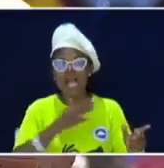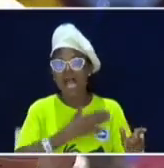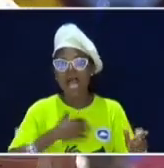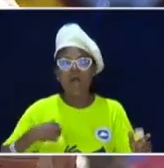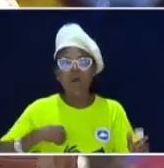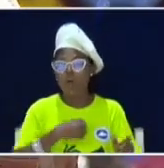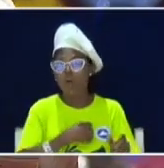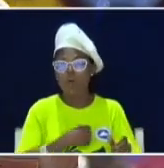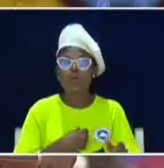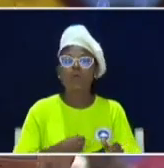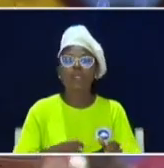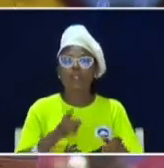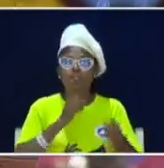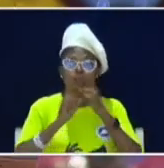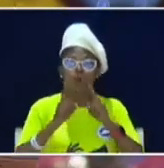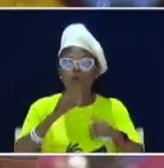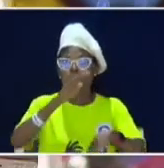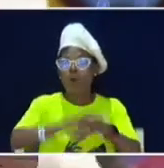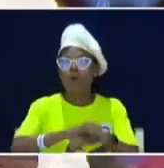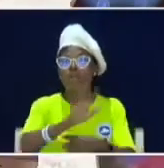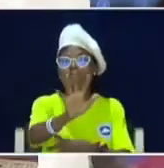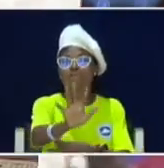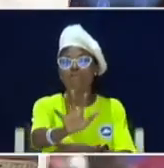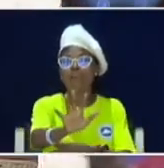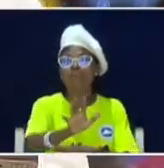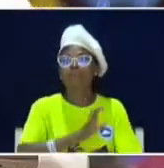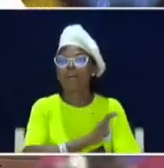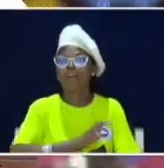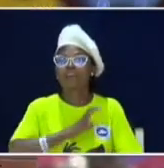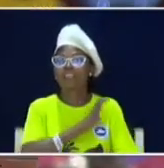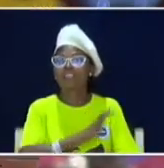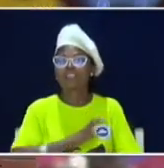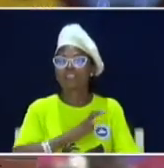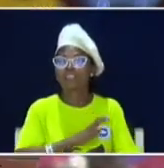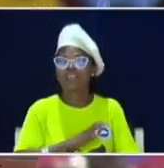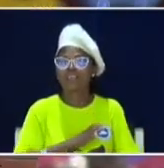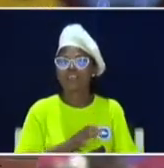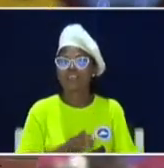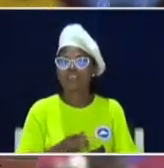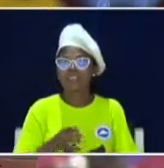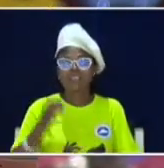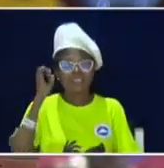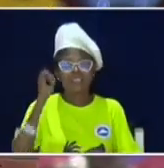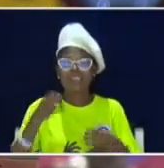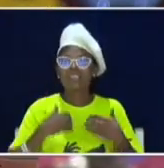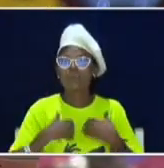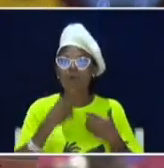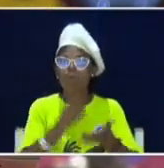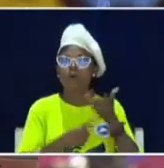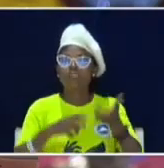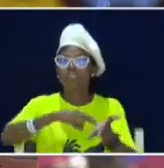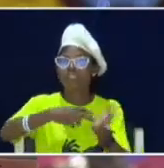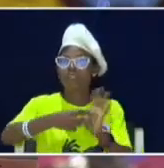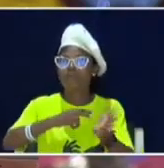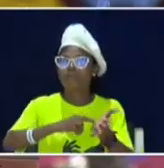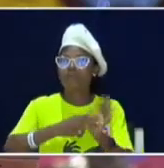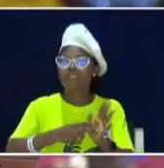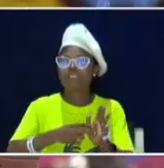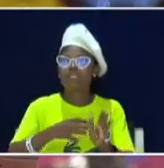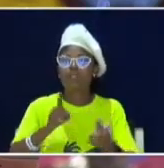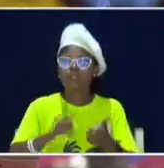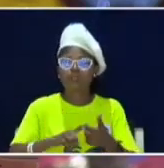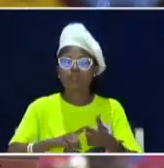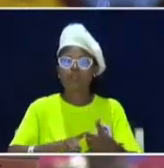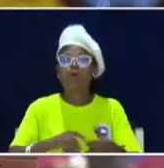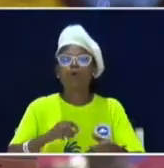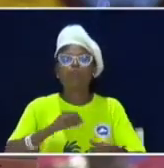five outstanding features. The eagle is fearless. The eagle is tenacious. What does it mean to be tenacious? Unwilling to give